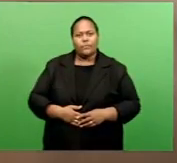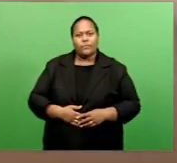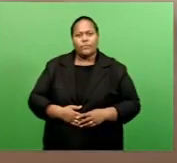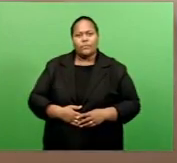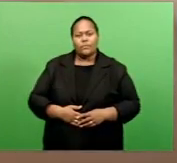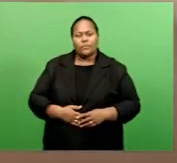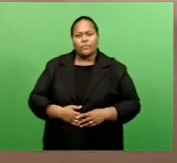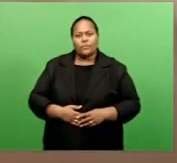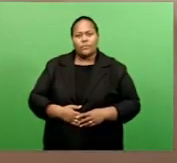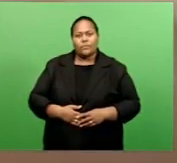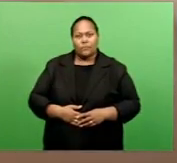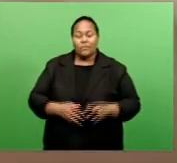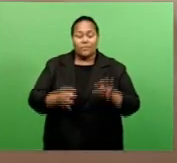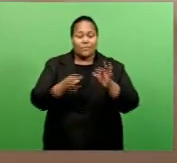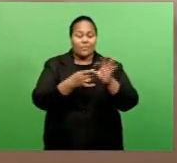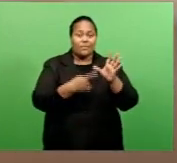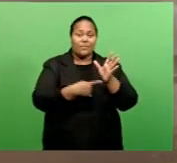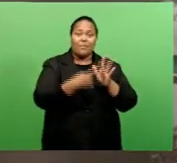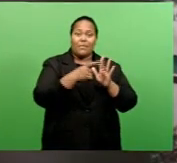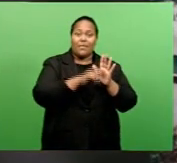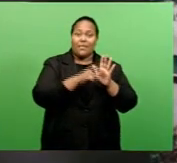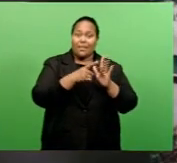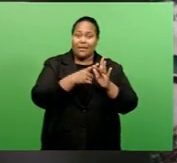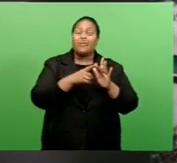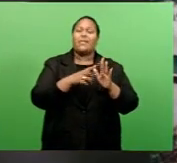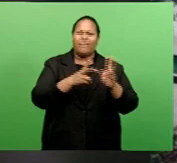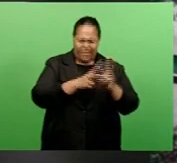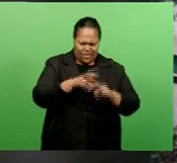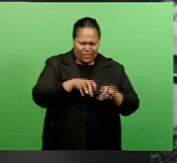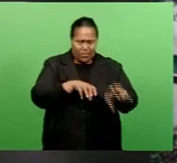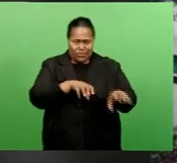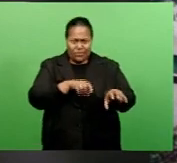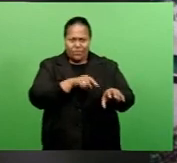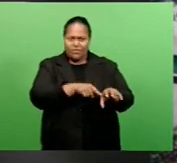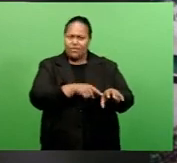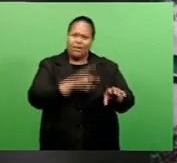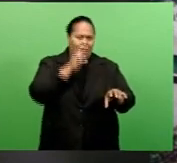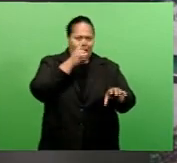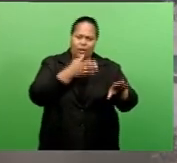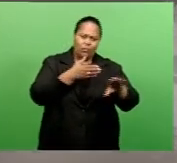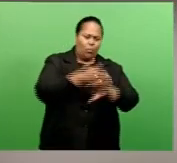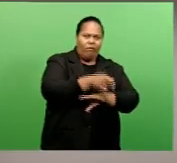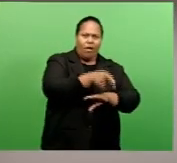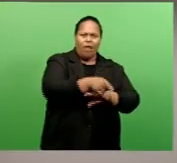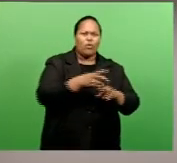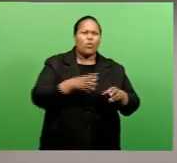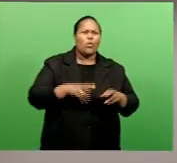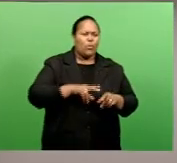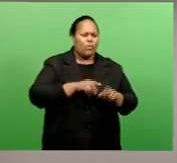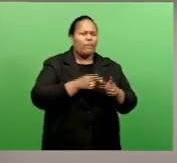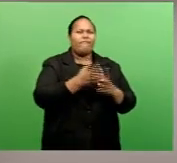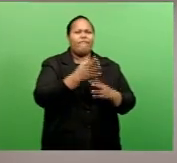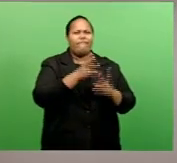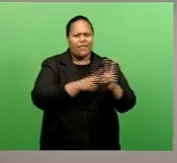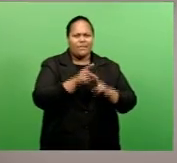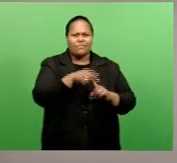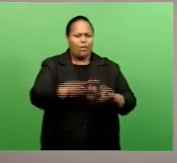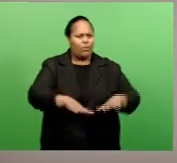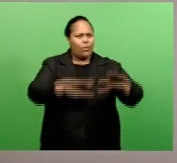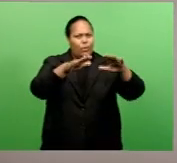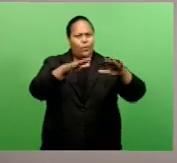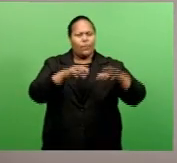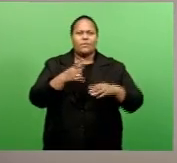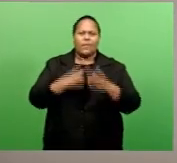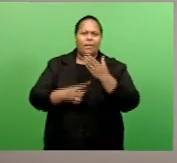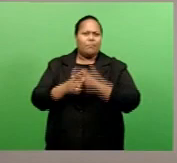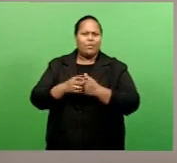in Batiri there, you cannot cross the villages because all is flooded. Residents living in Senganga experienced heavy rain and